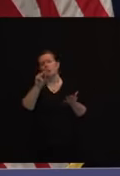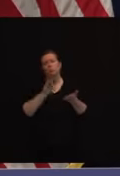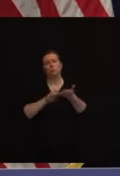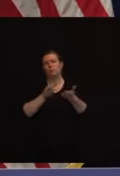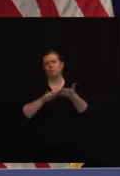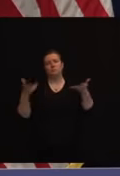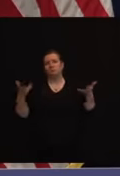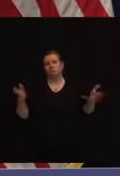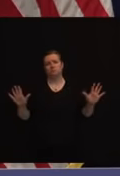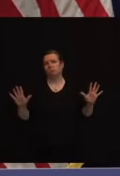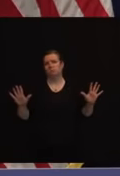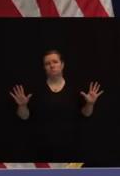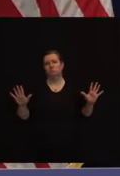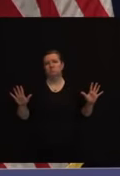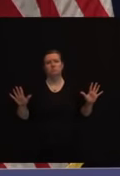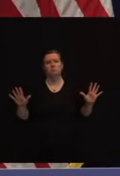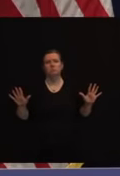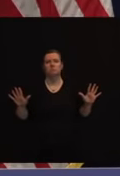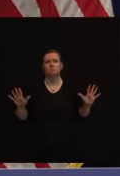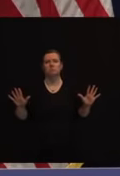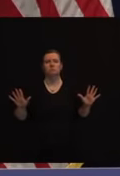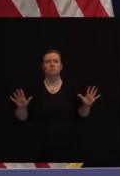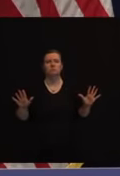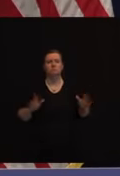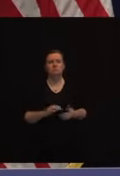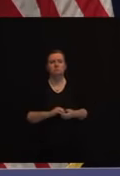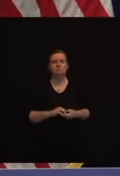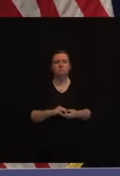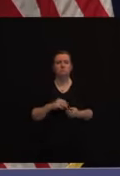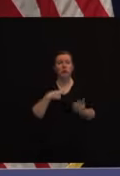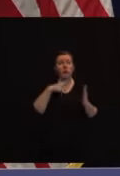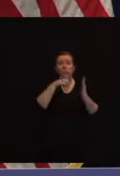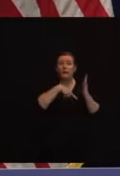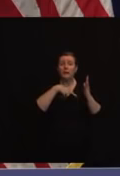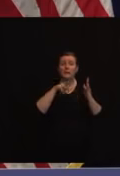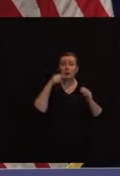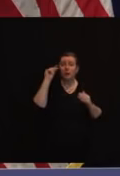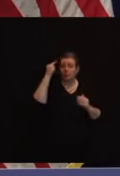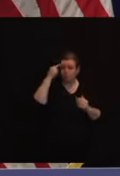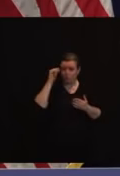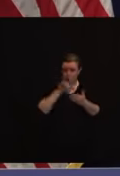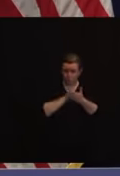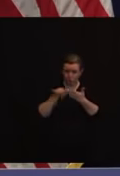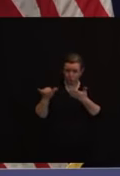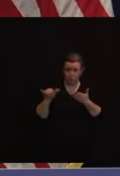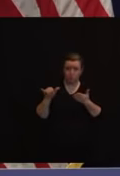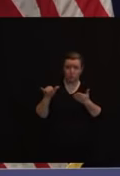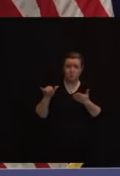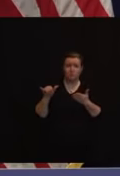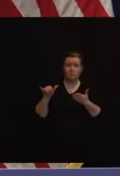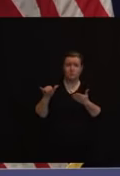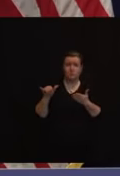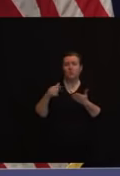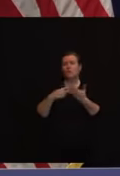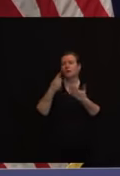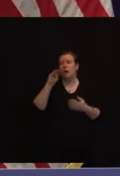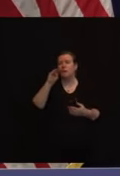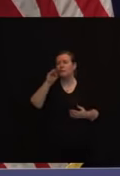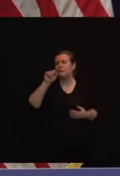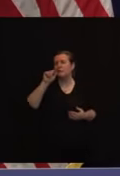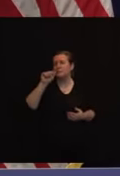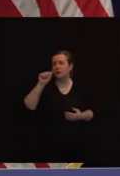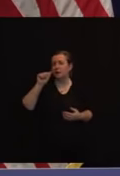Cuomo's comments on the MTA, so if you can bear with me and come back to you. Any mass